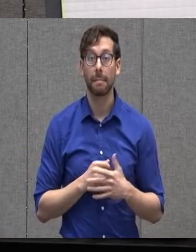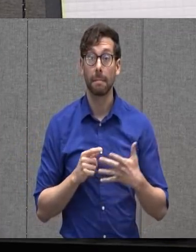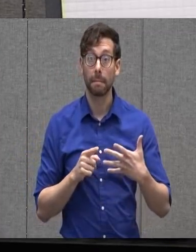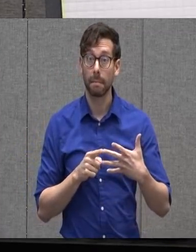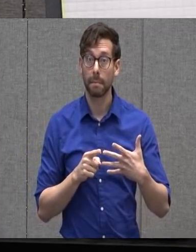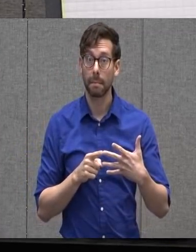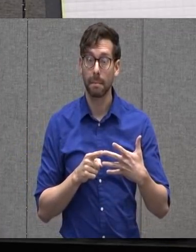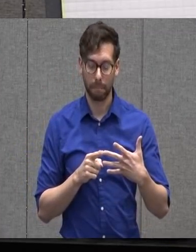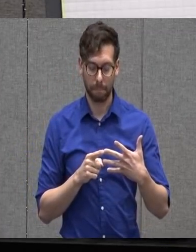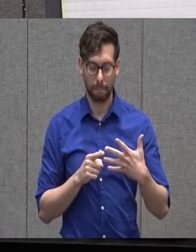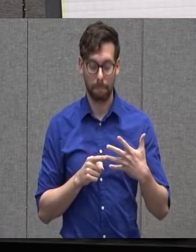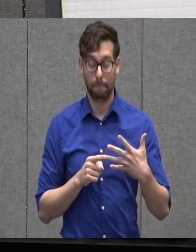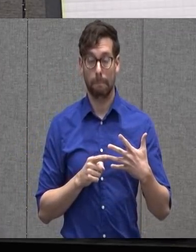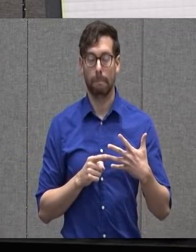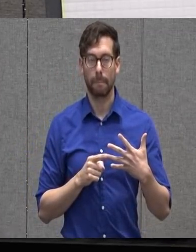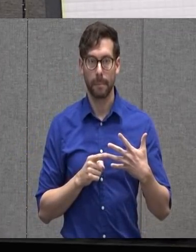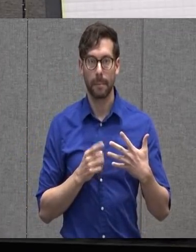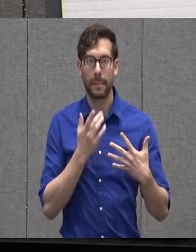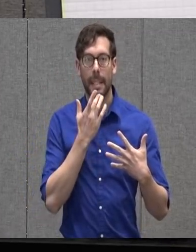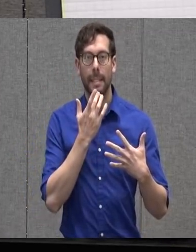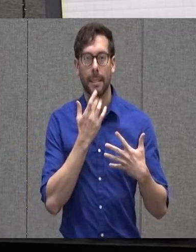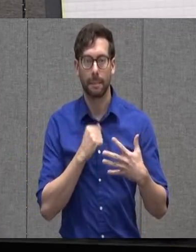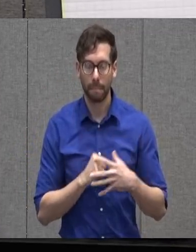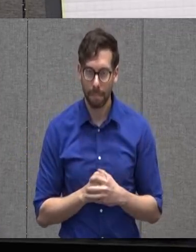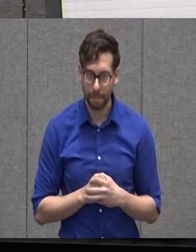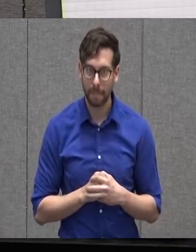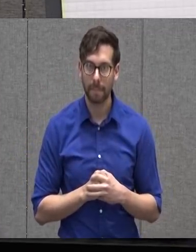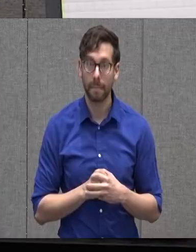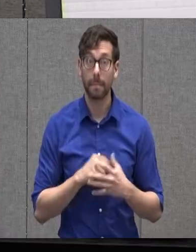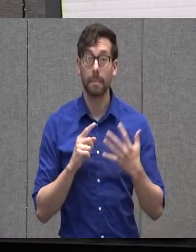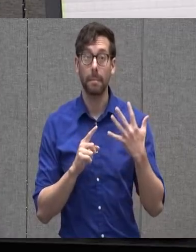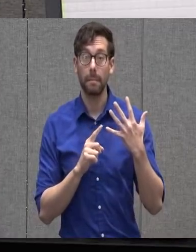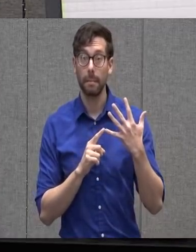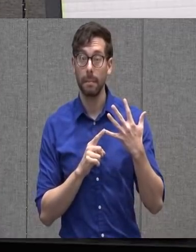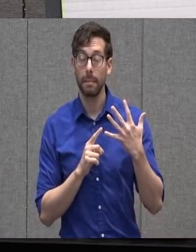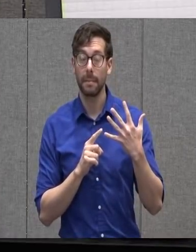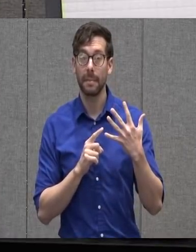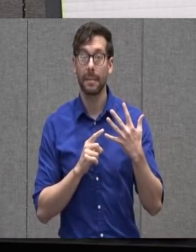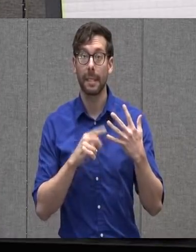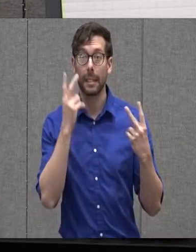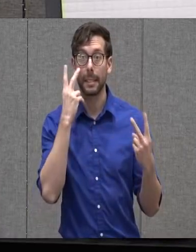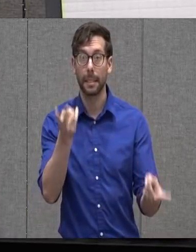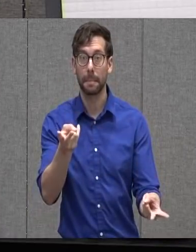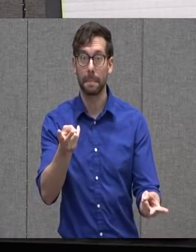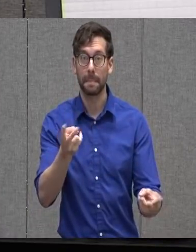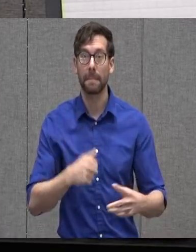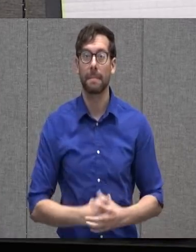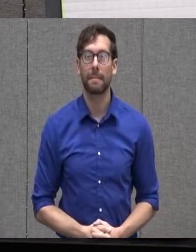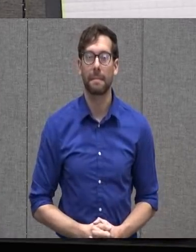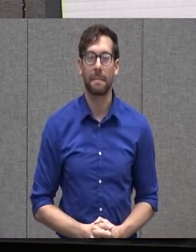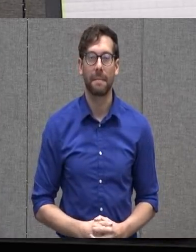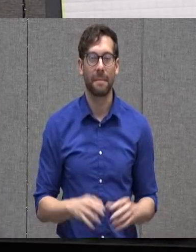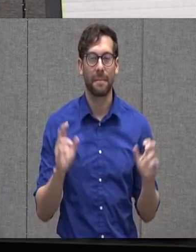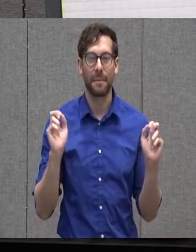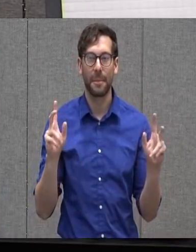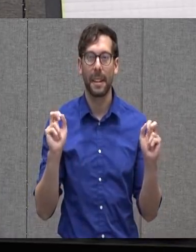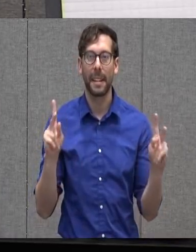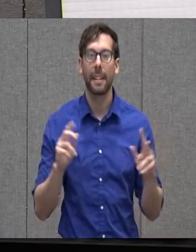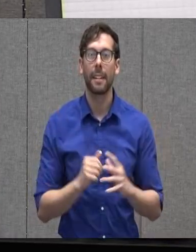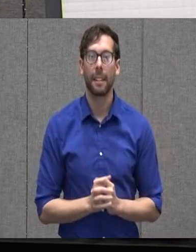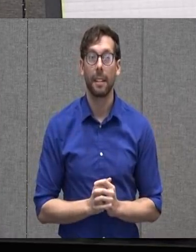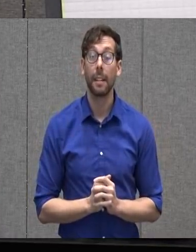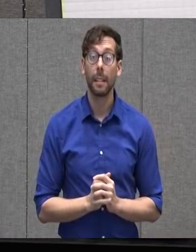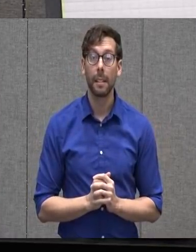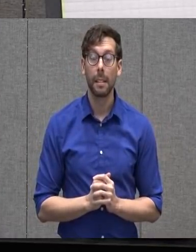our sense of taste, and our sense of sight. Okay, let's look at